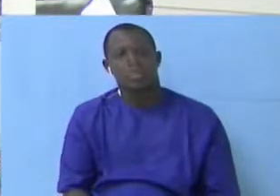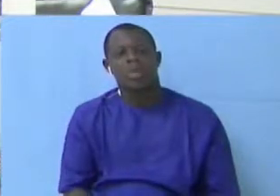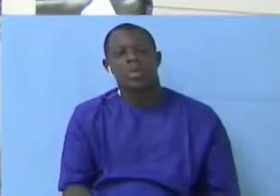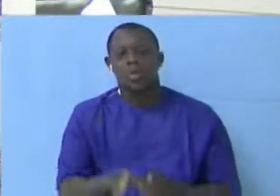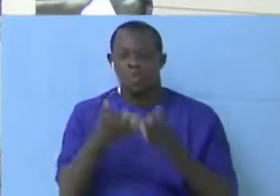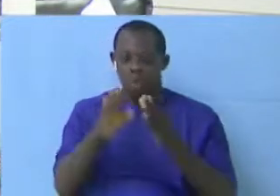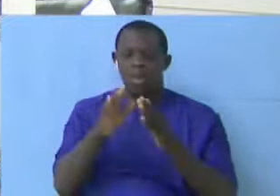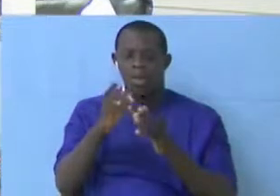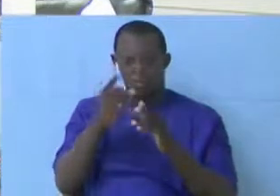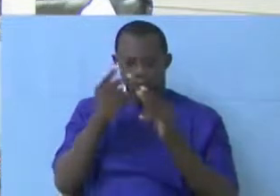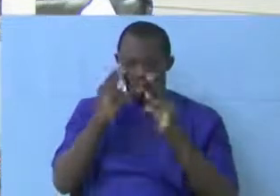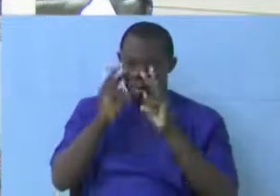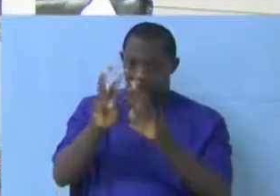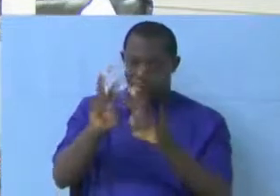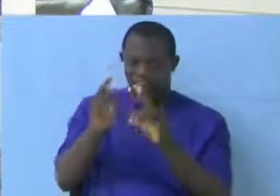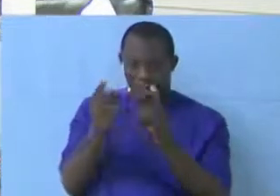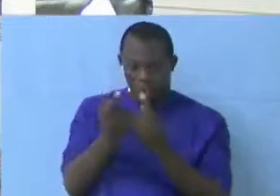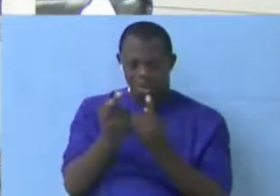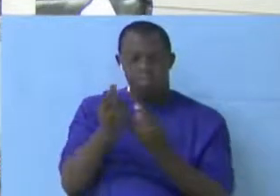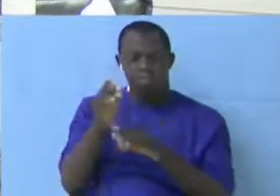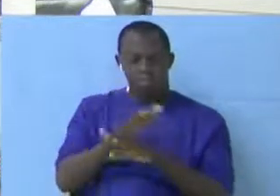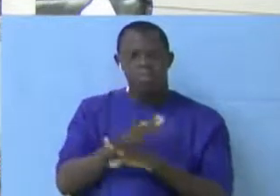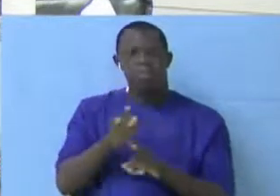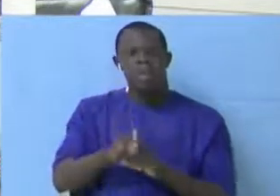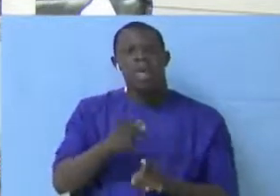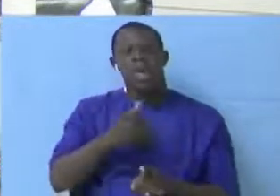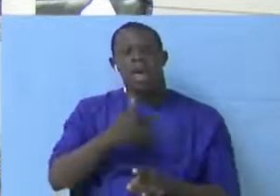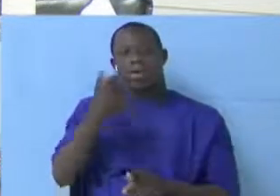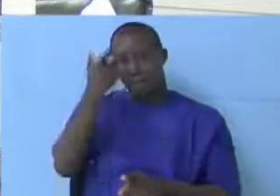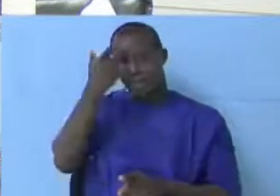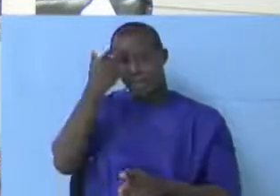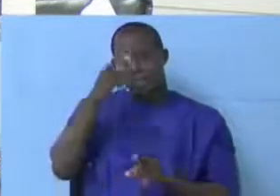According to what I observed, I